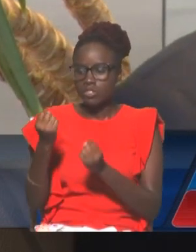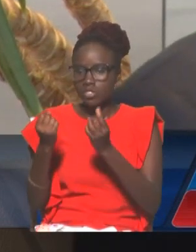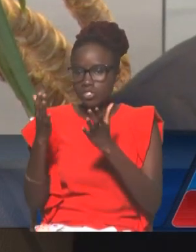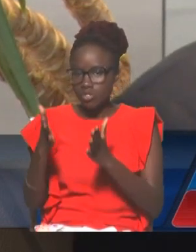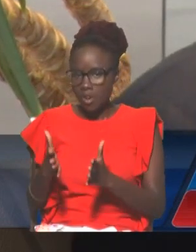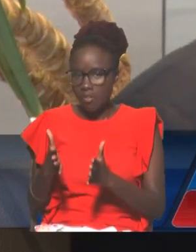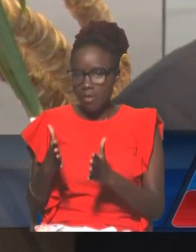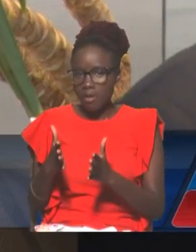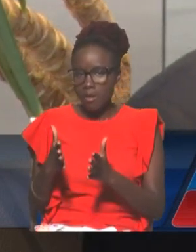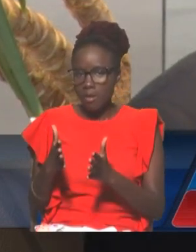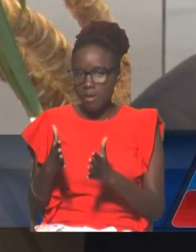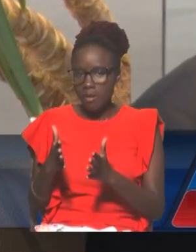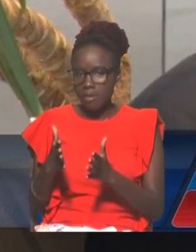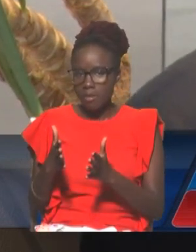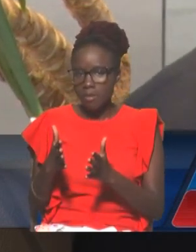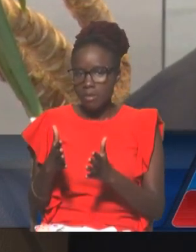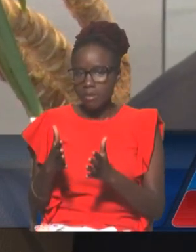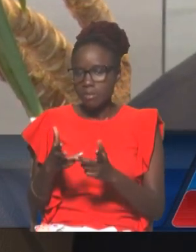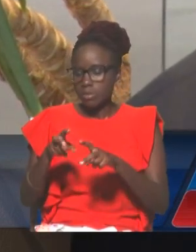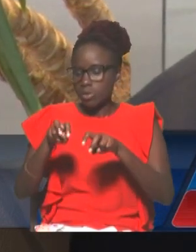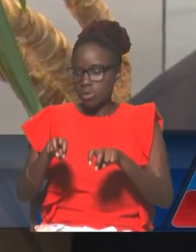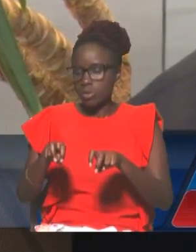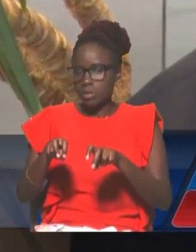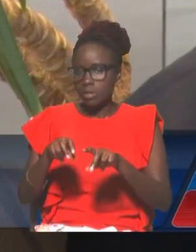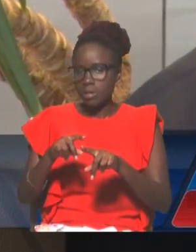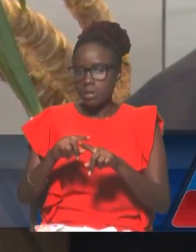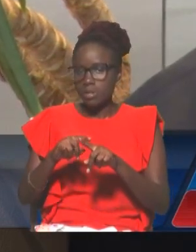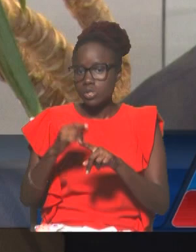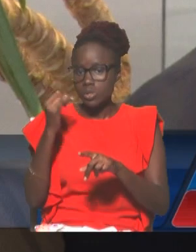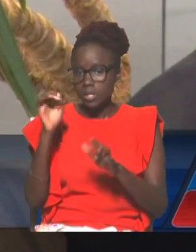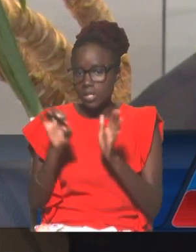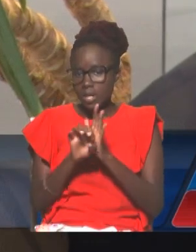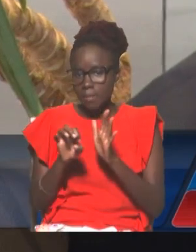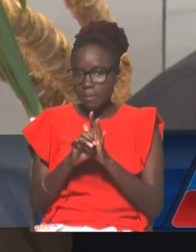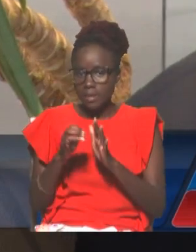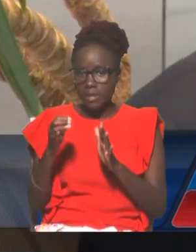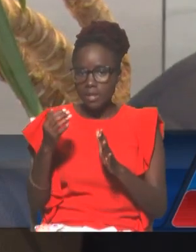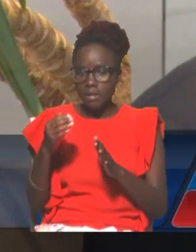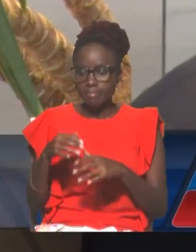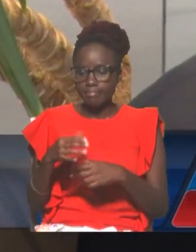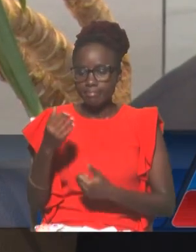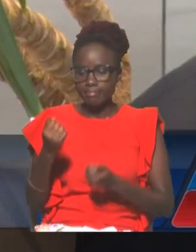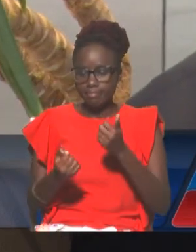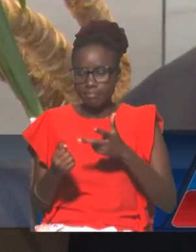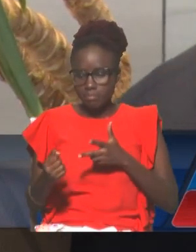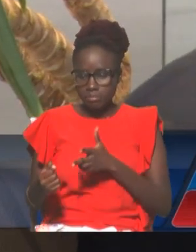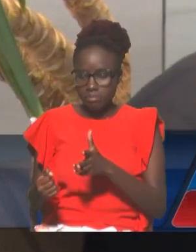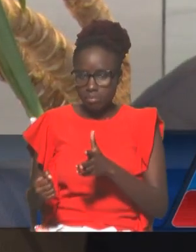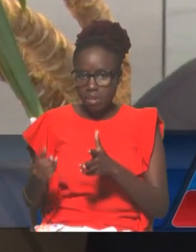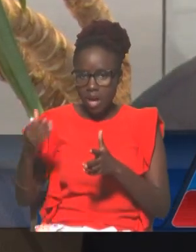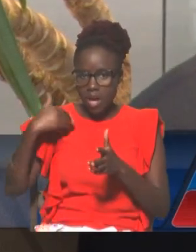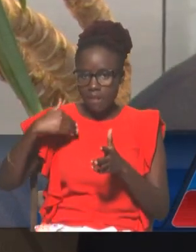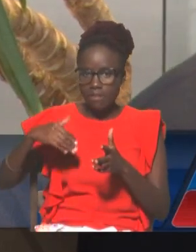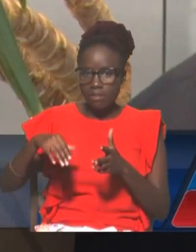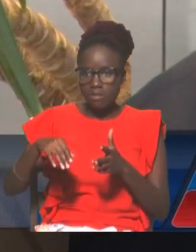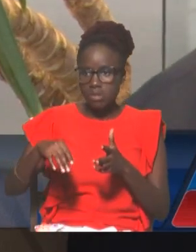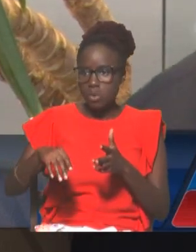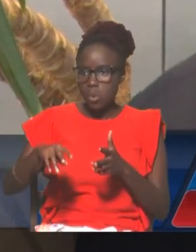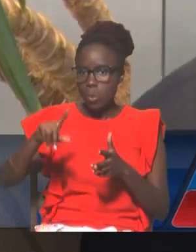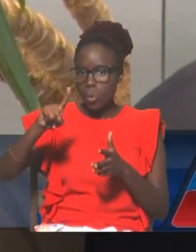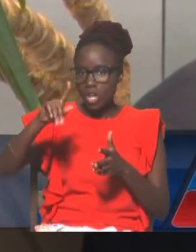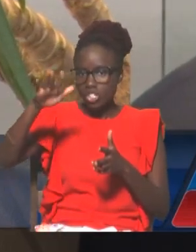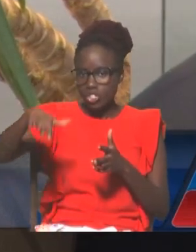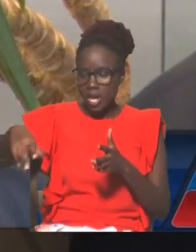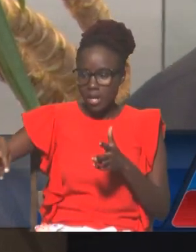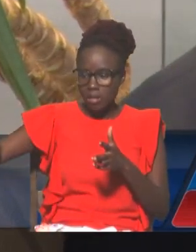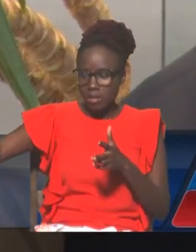safety. It's not just the occupant and the driver. So if you have a child crossing the road a kilometer away and somehow